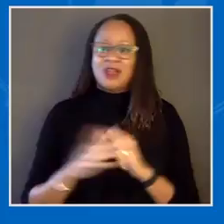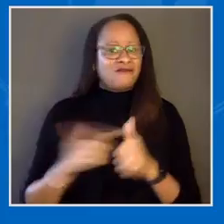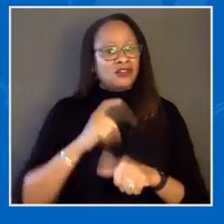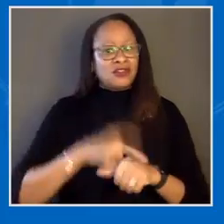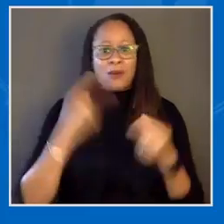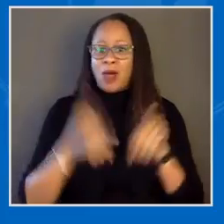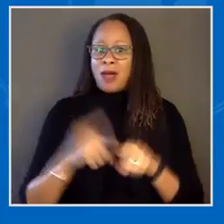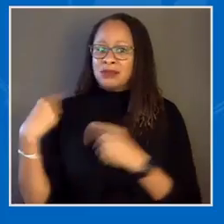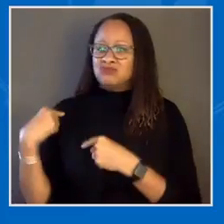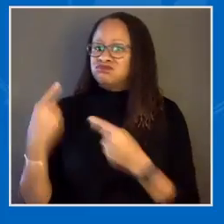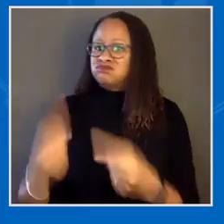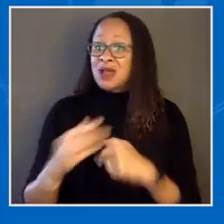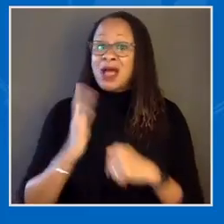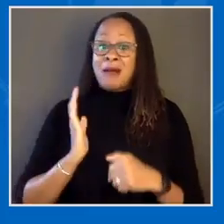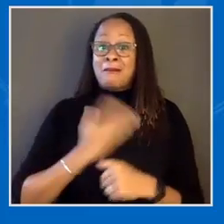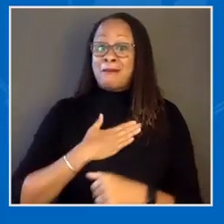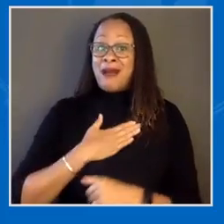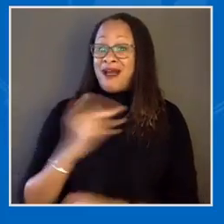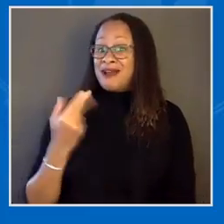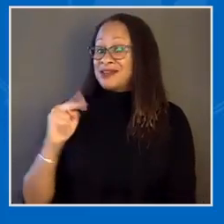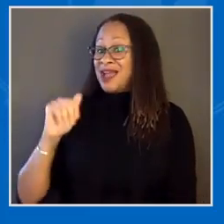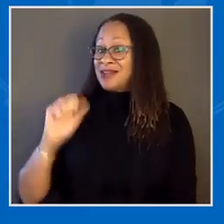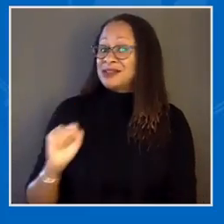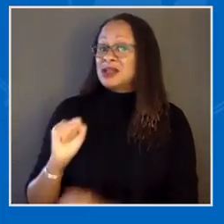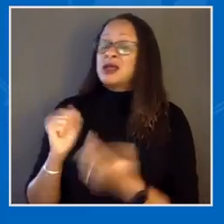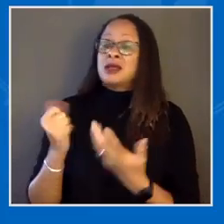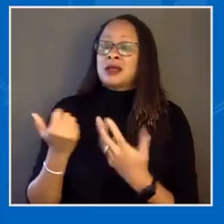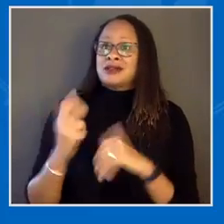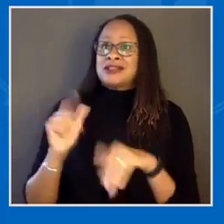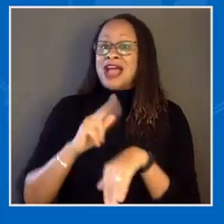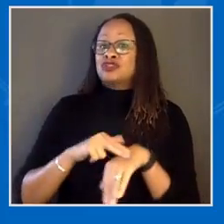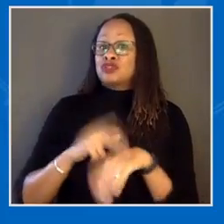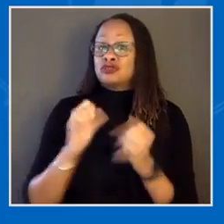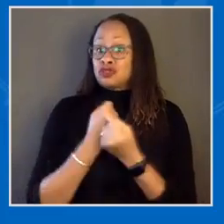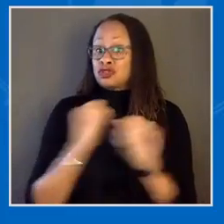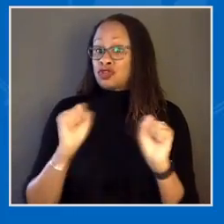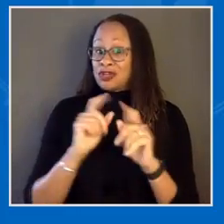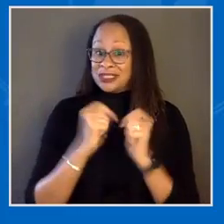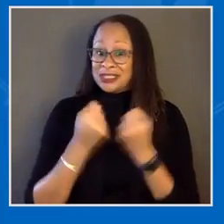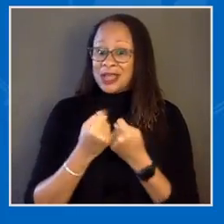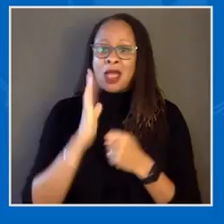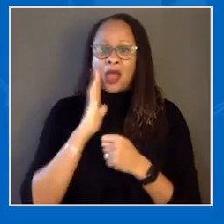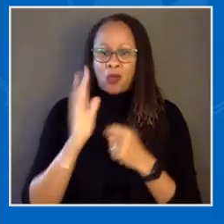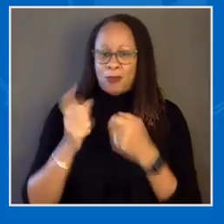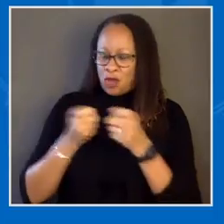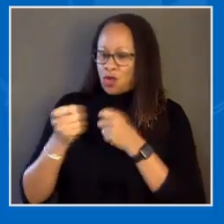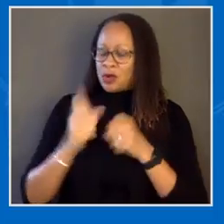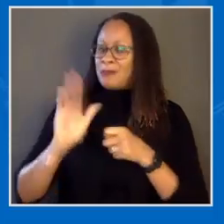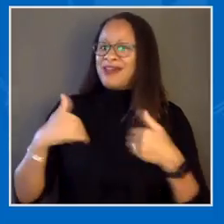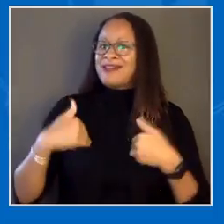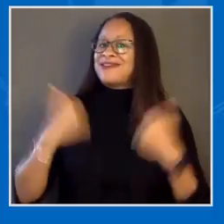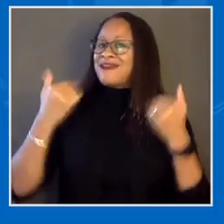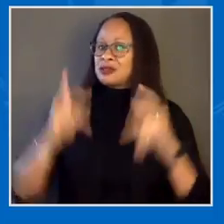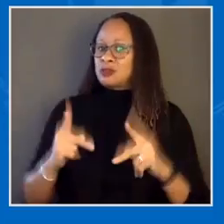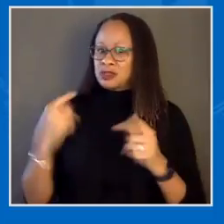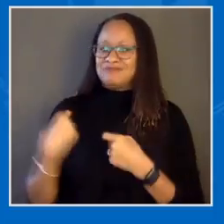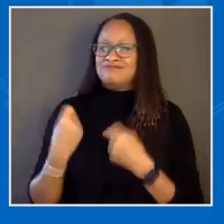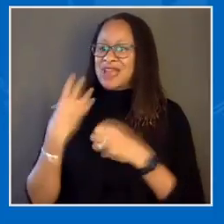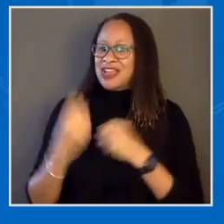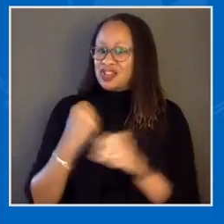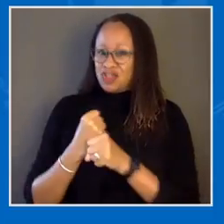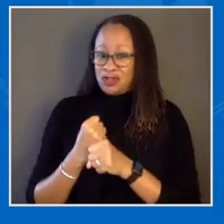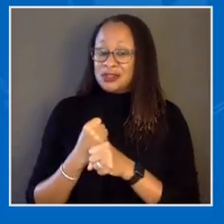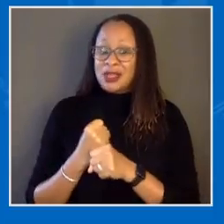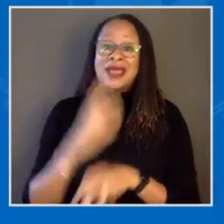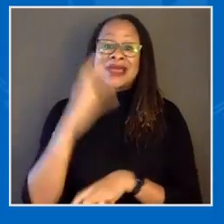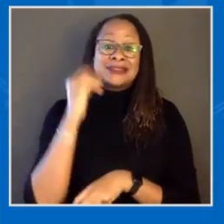national security team will be coordinated by one of the youngest national security advisors in decades. Experience and